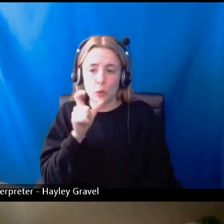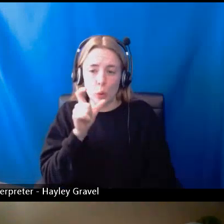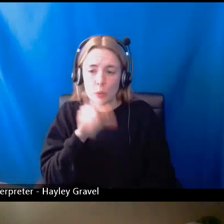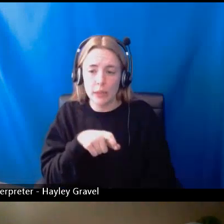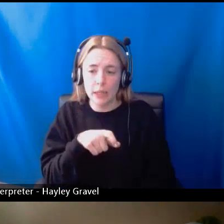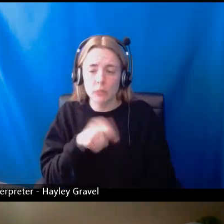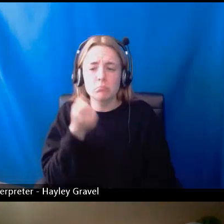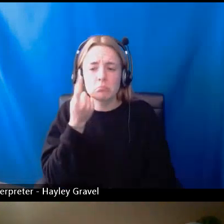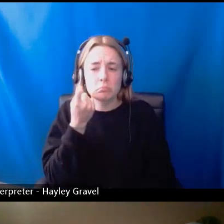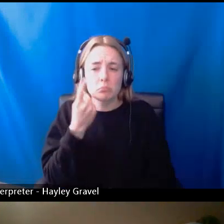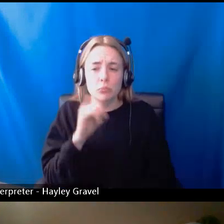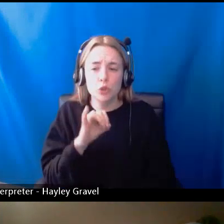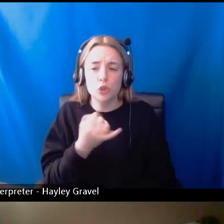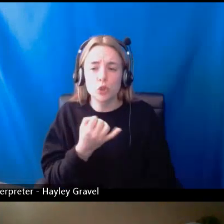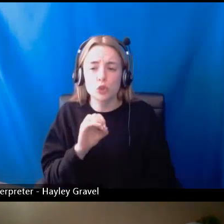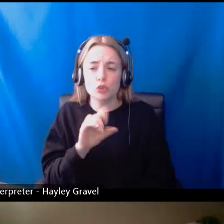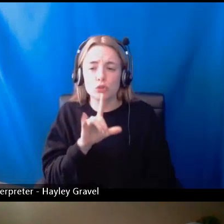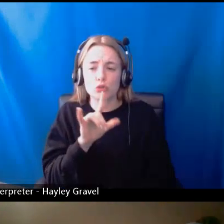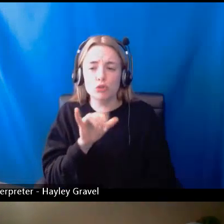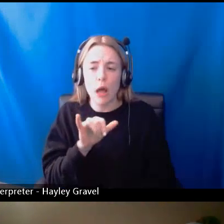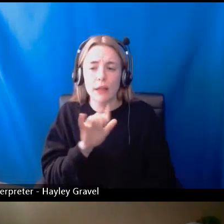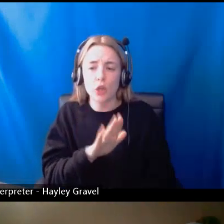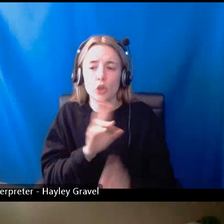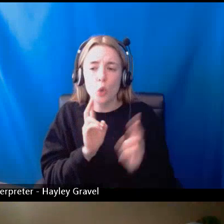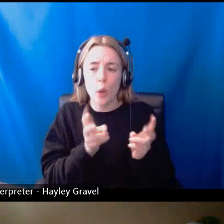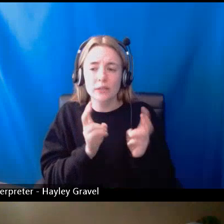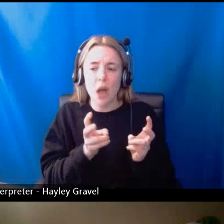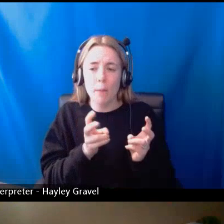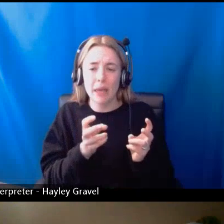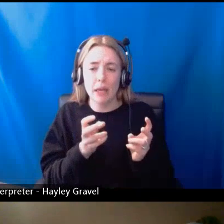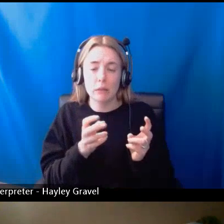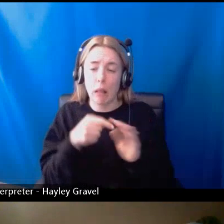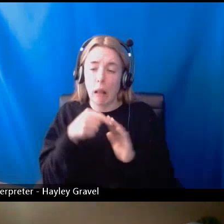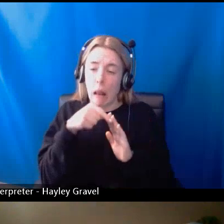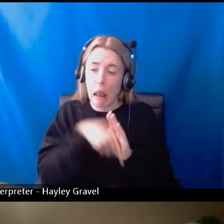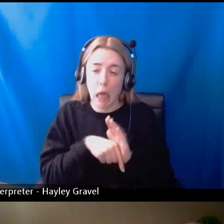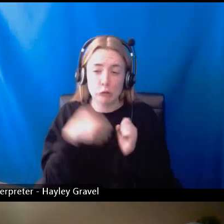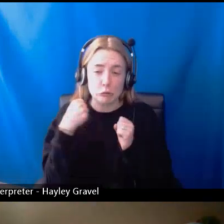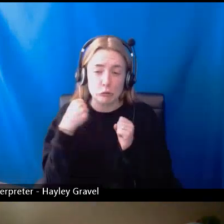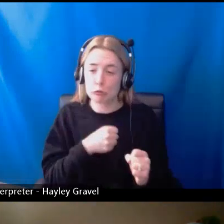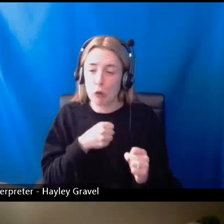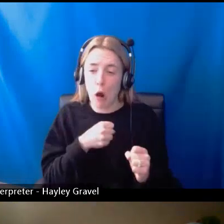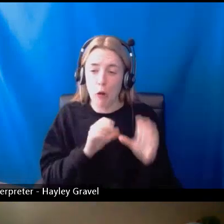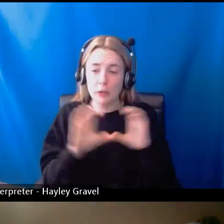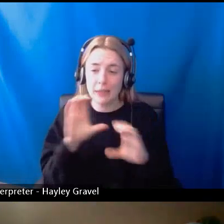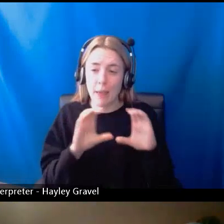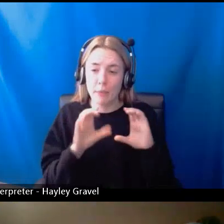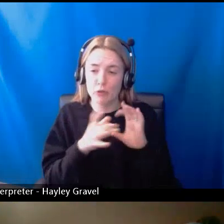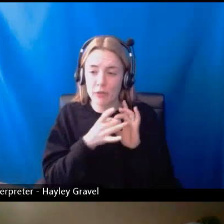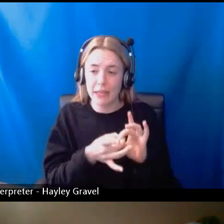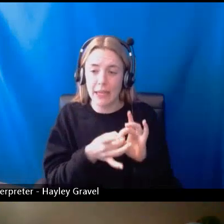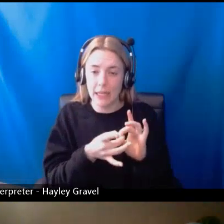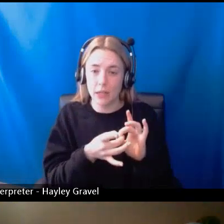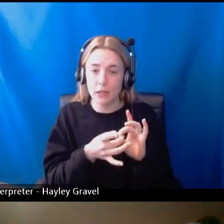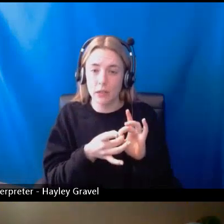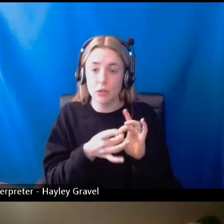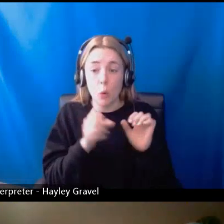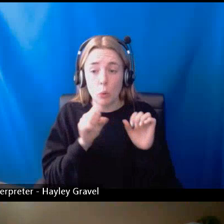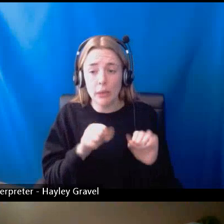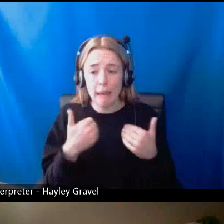that. Okay? Okay. Jolly's question is, should there be a 3 or 4 sentence introduction to your lit review? Totally up to